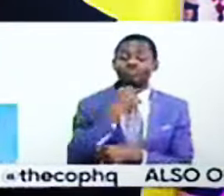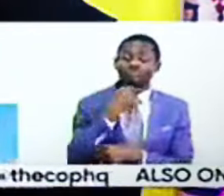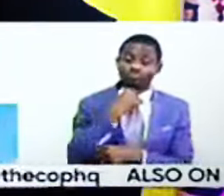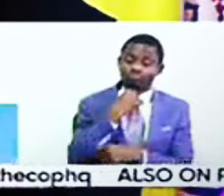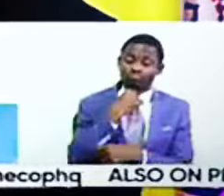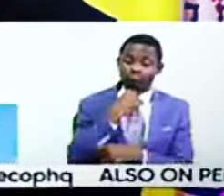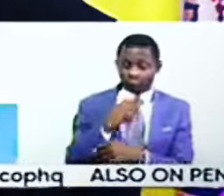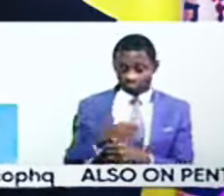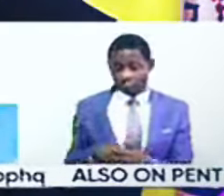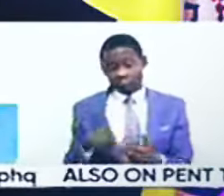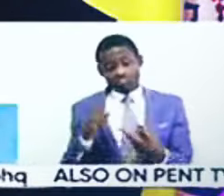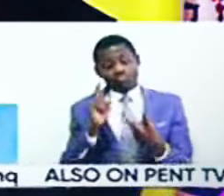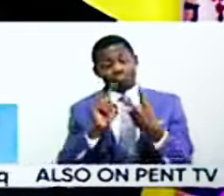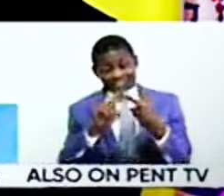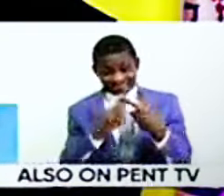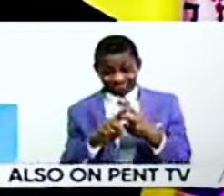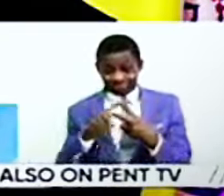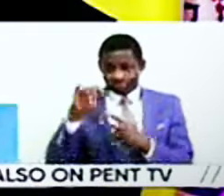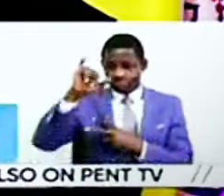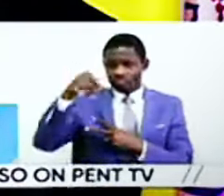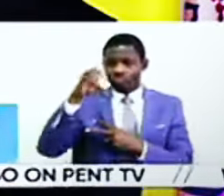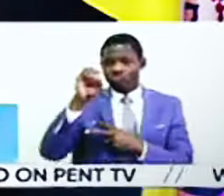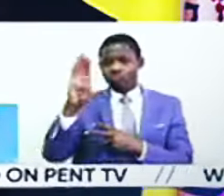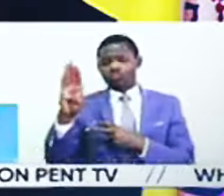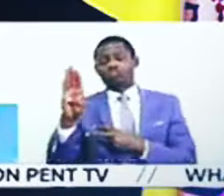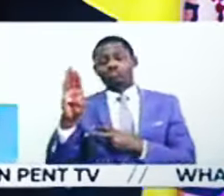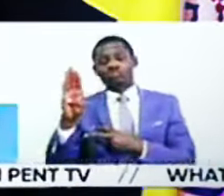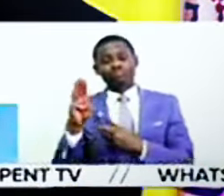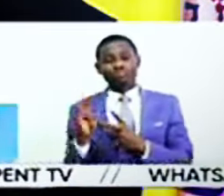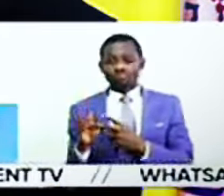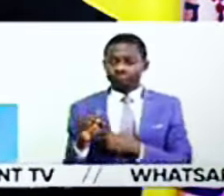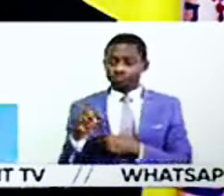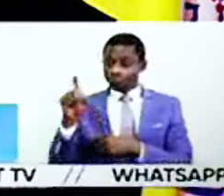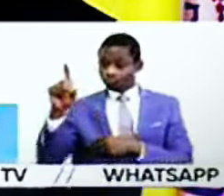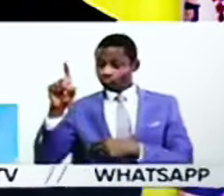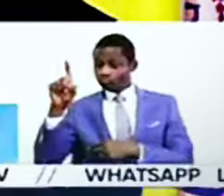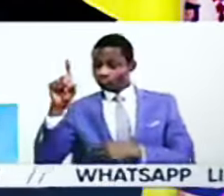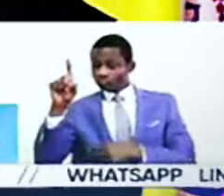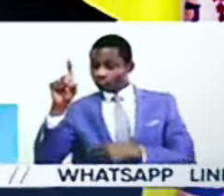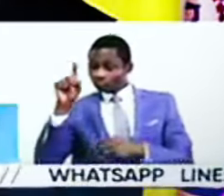27. Hiob eti eduonu chichemunson.